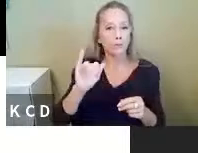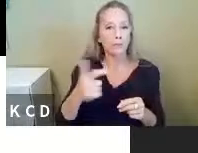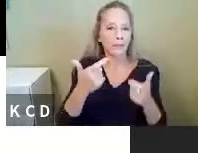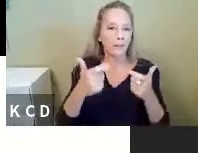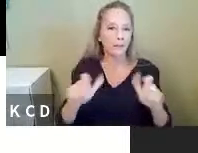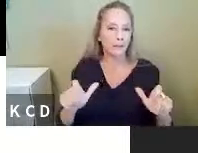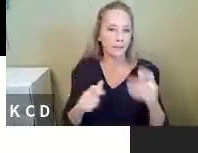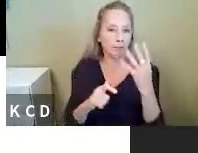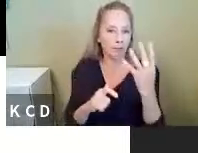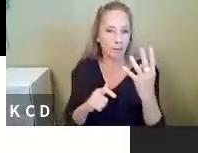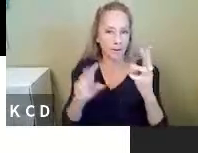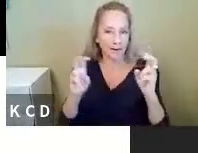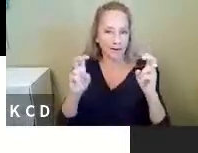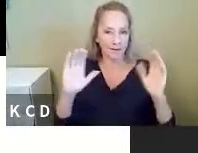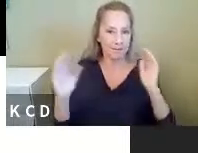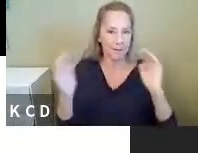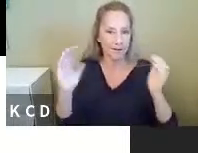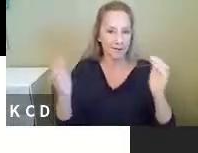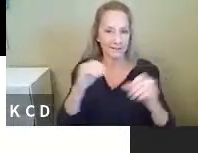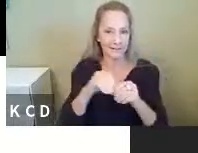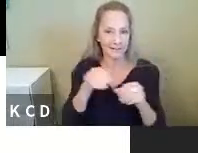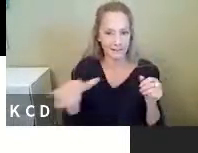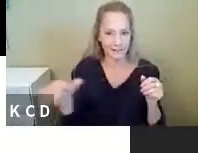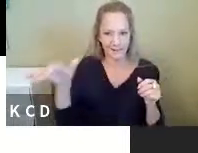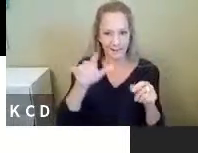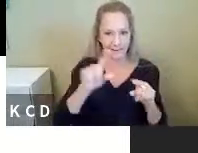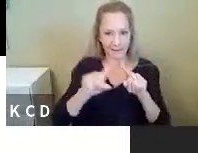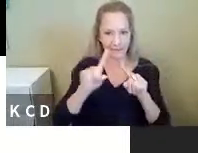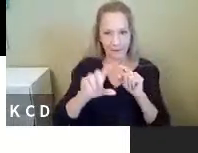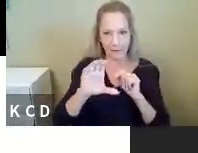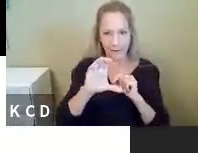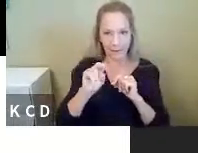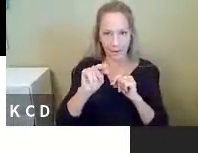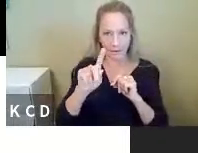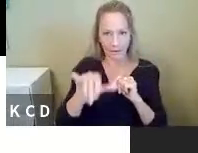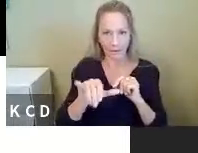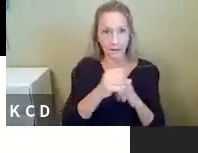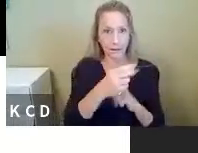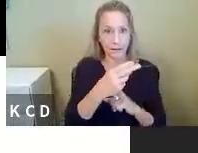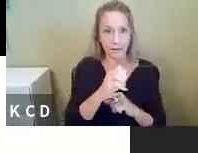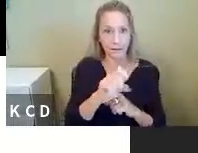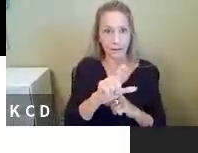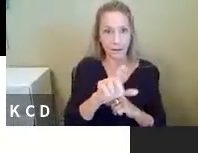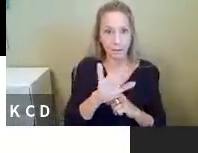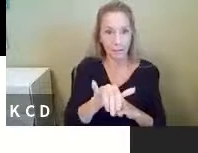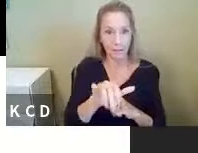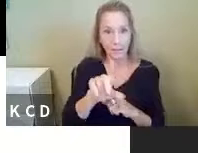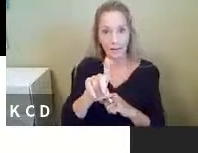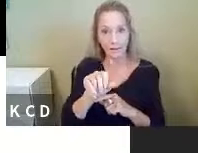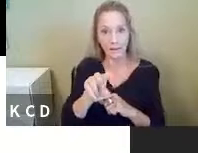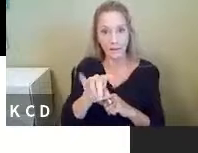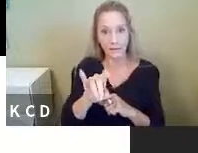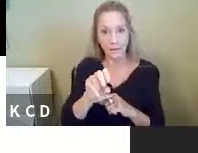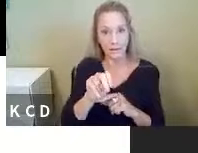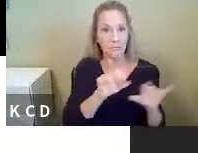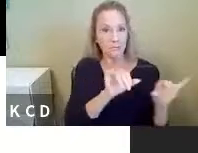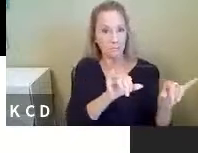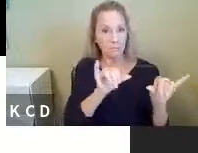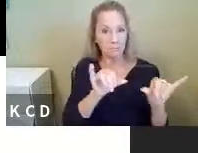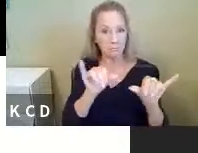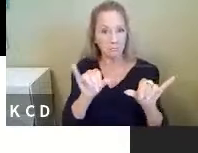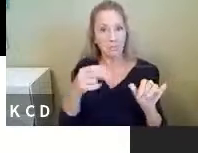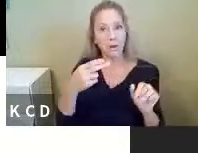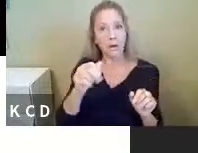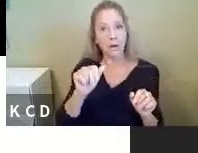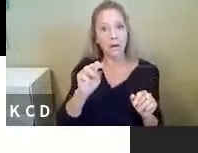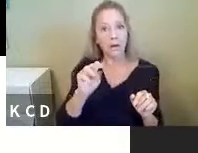counties. You see that Shelby and Davidson have been really relatively stable. Hamilton may be ever so slightly